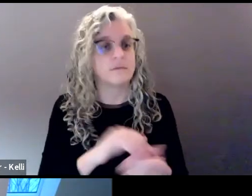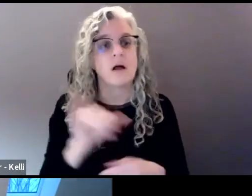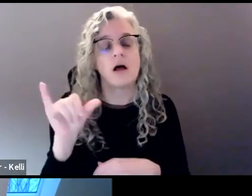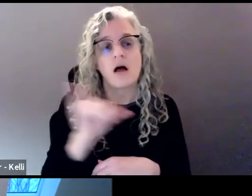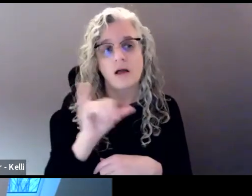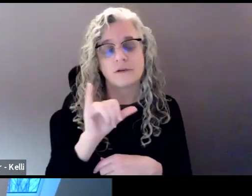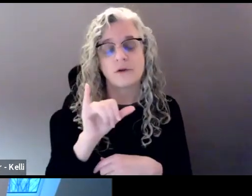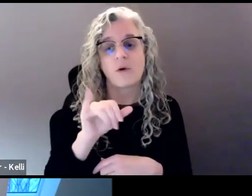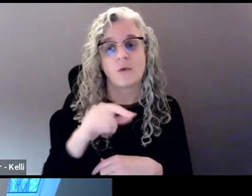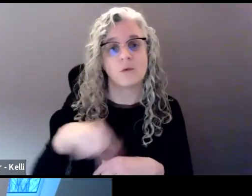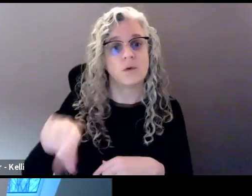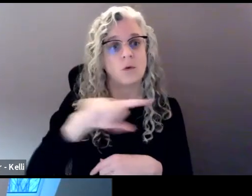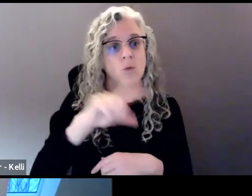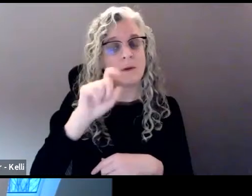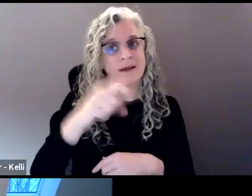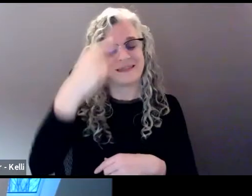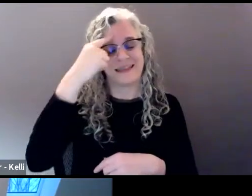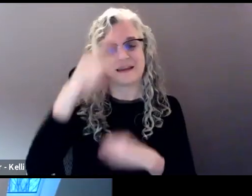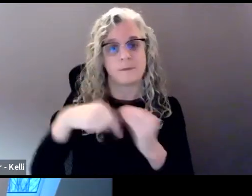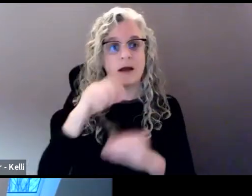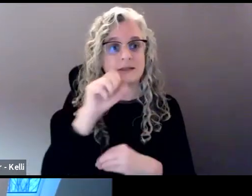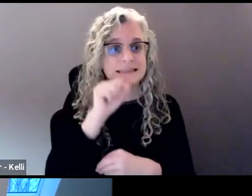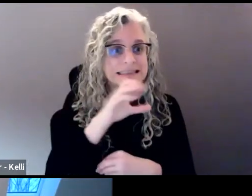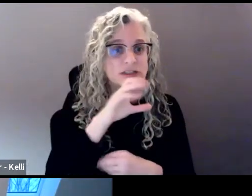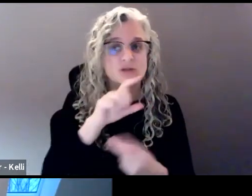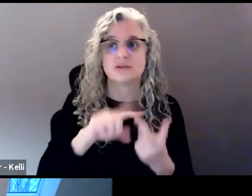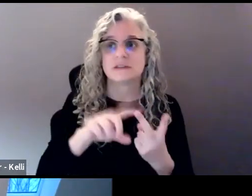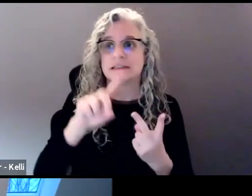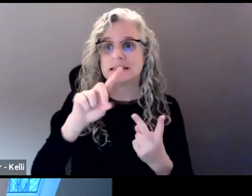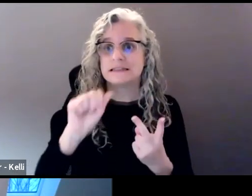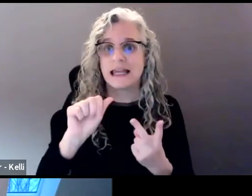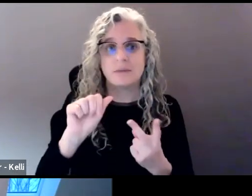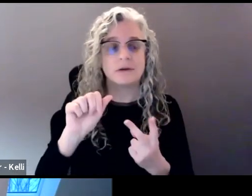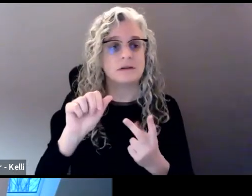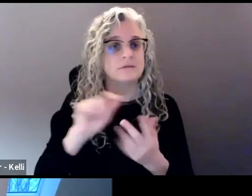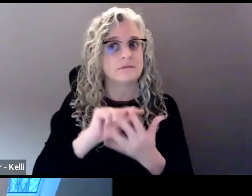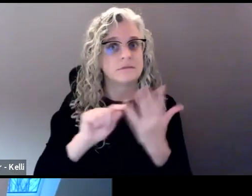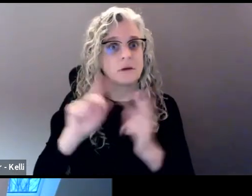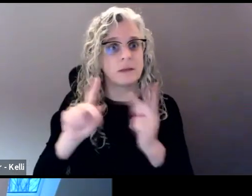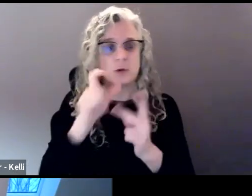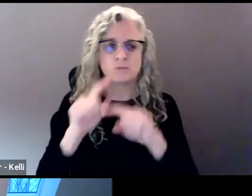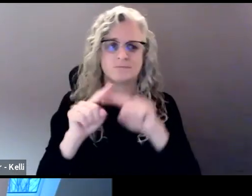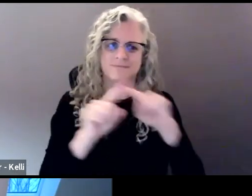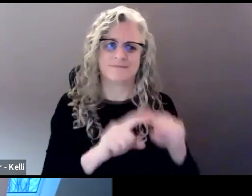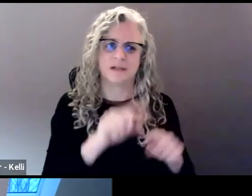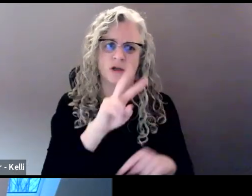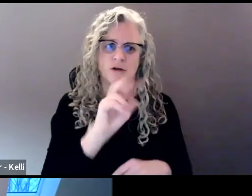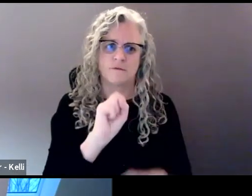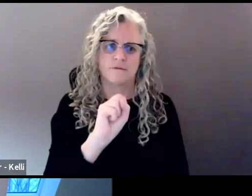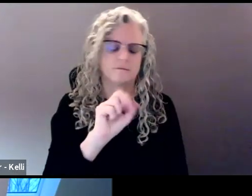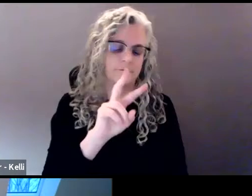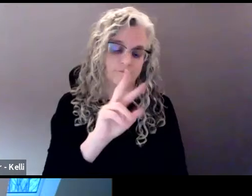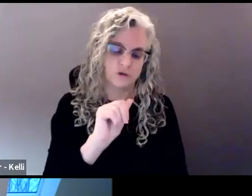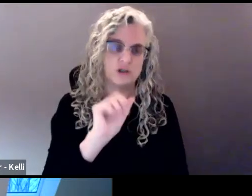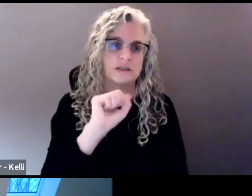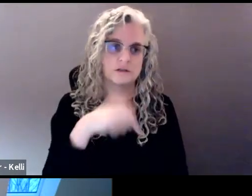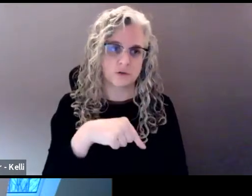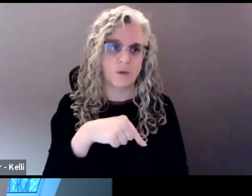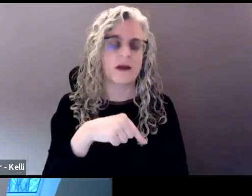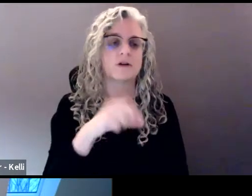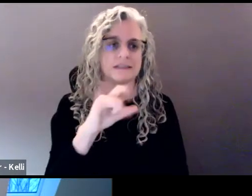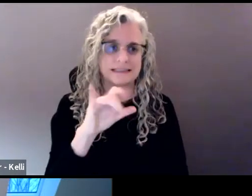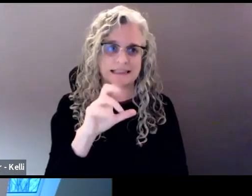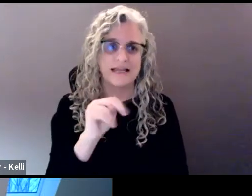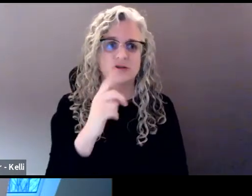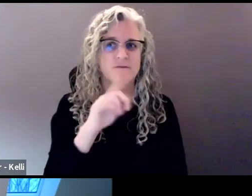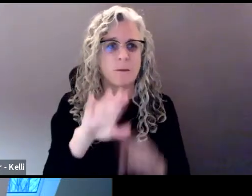residents who, whether they are elderly, disabled, or for other reasons, rely on the Virginia Square station for basic transit needs. For such residents, it